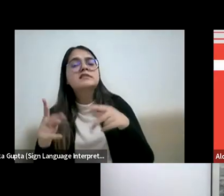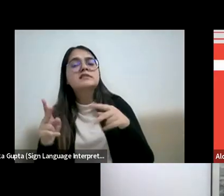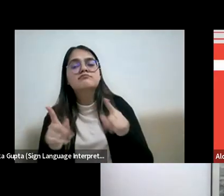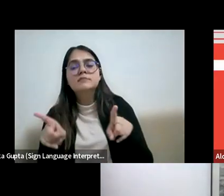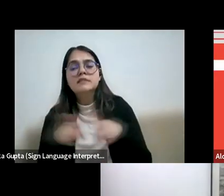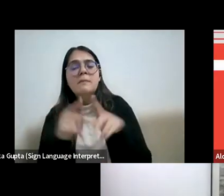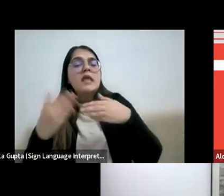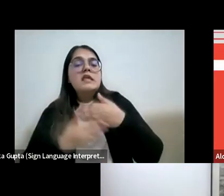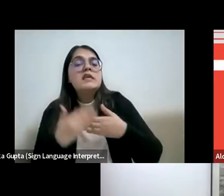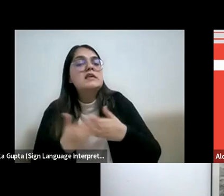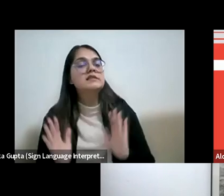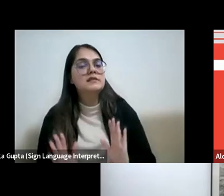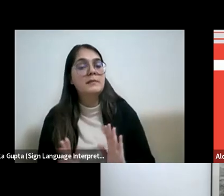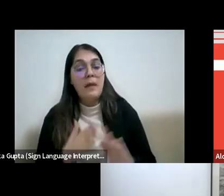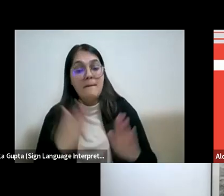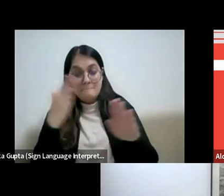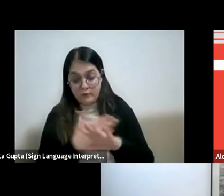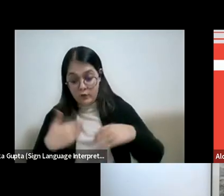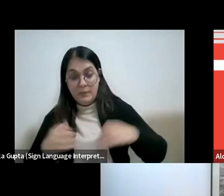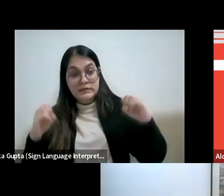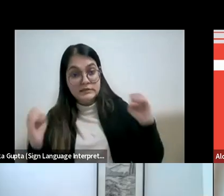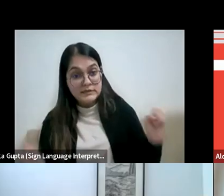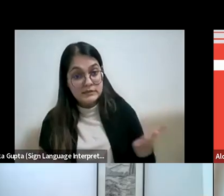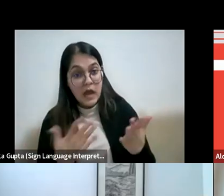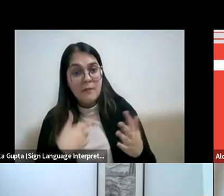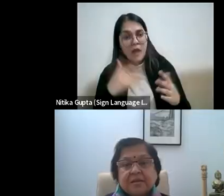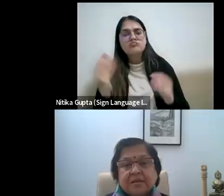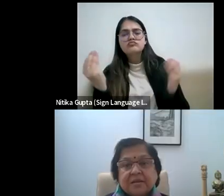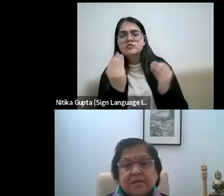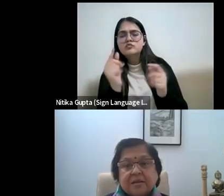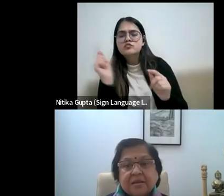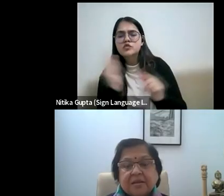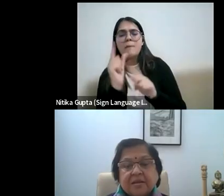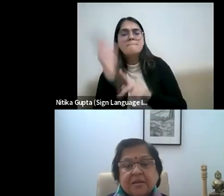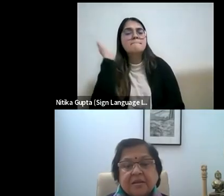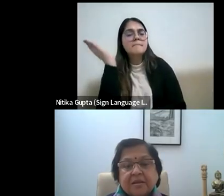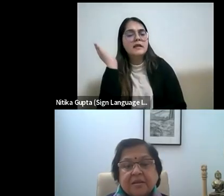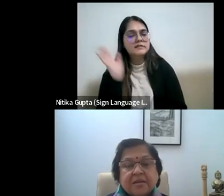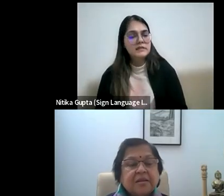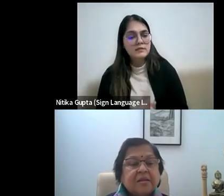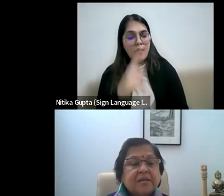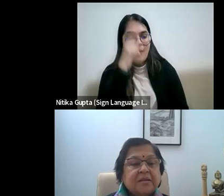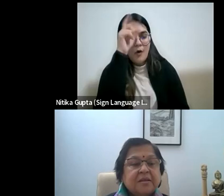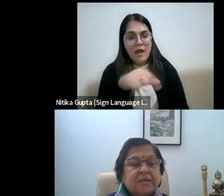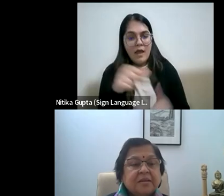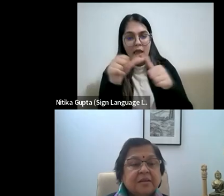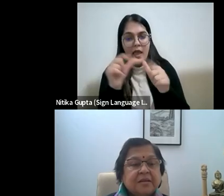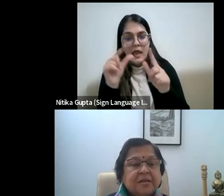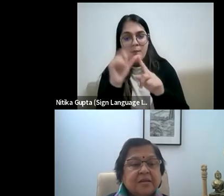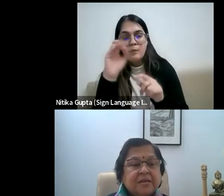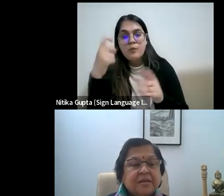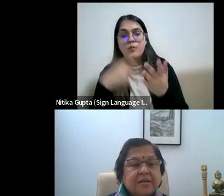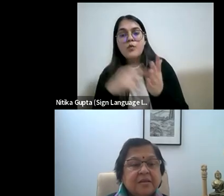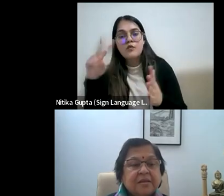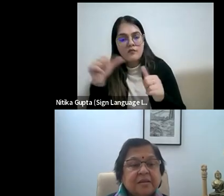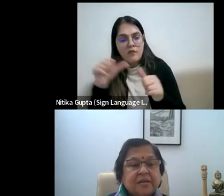basis? Before we begin our discussion, we have a very short presentation by my colleagues Apurva and Vidhi about a